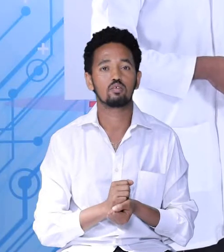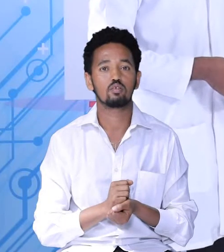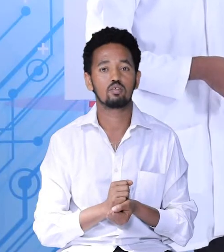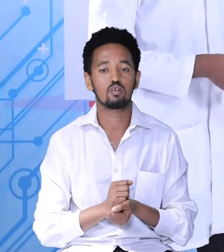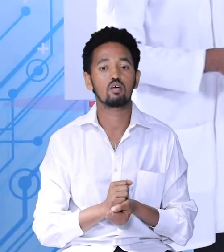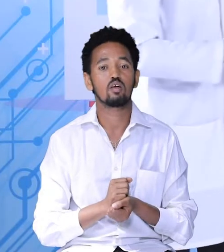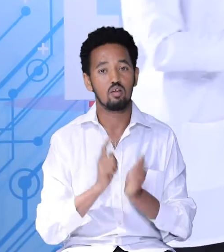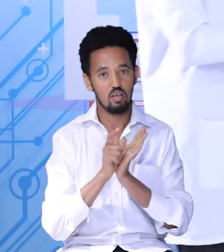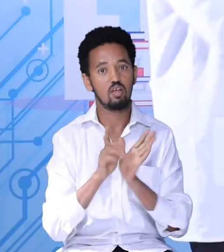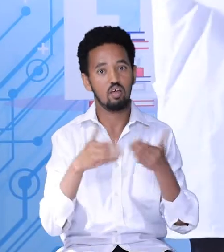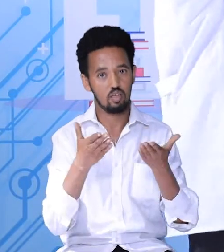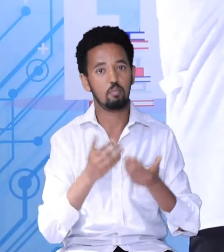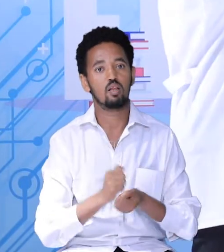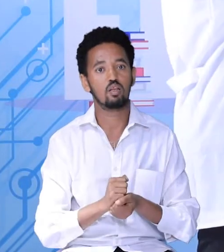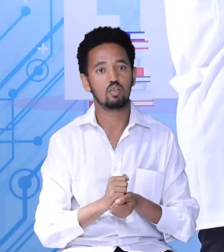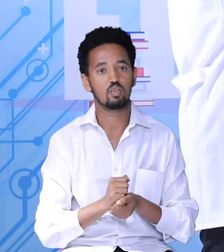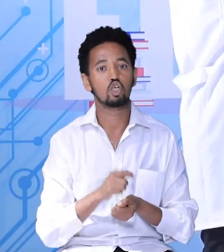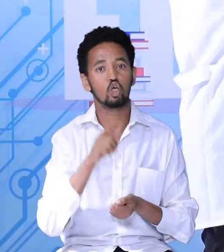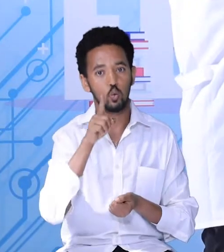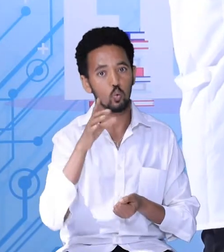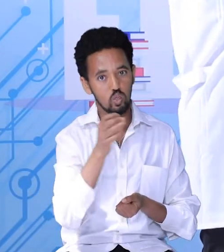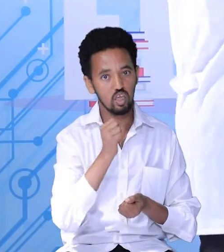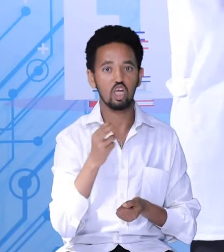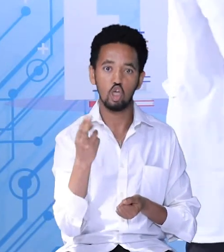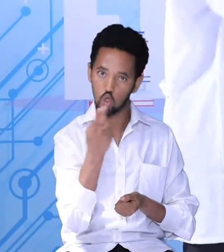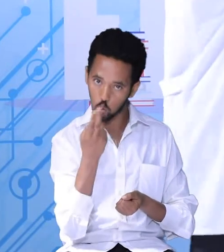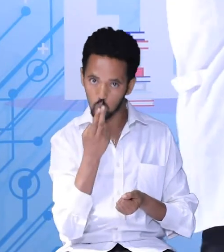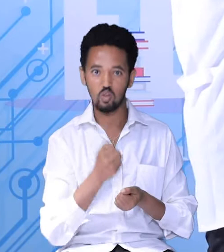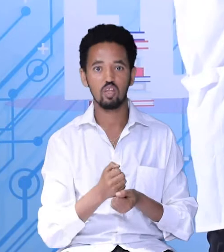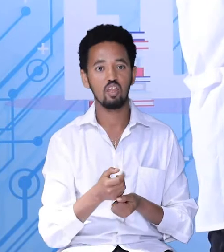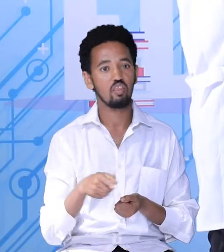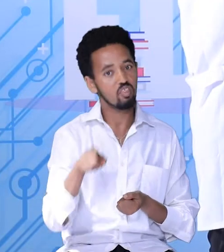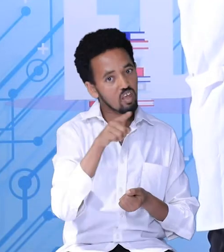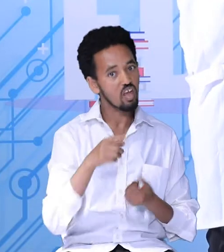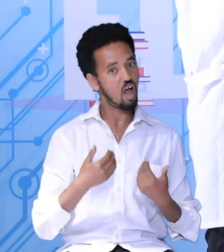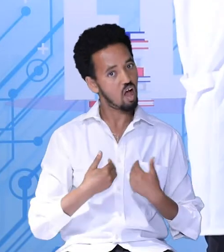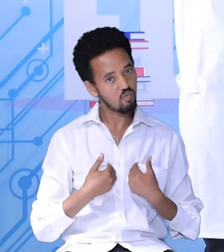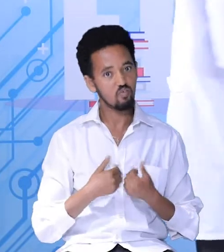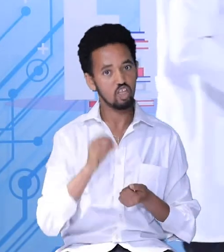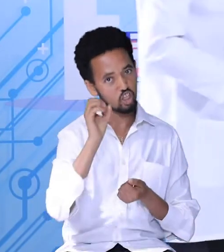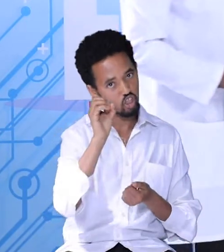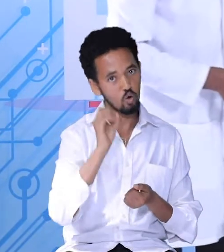For example, if you take the youth, they have a 0